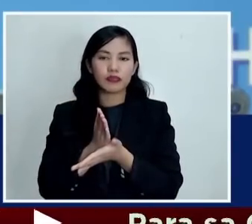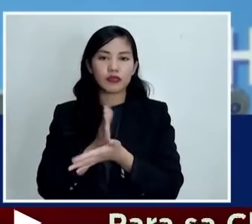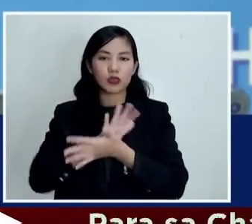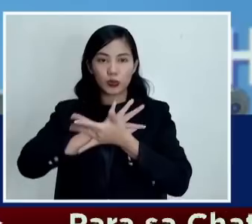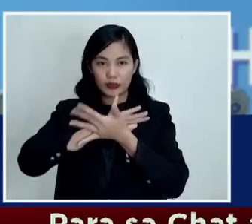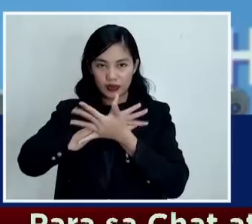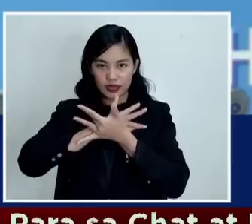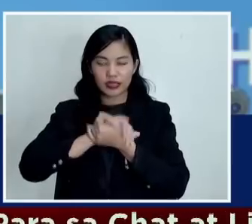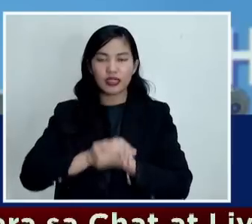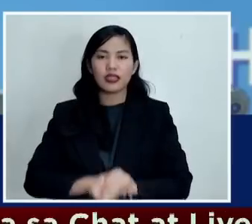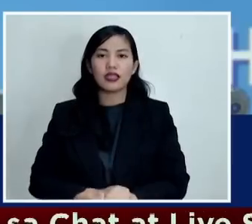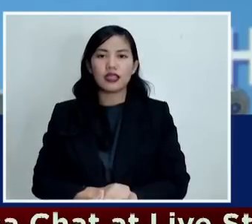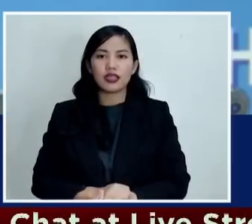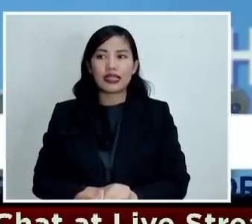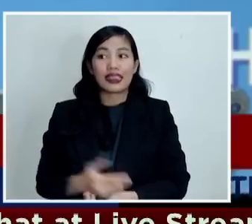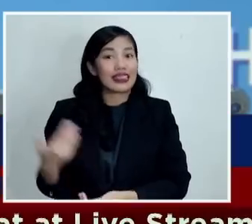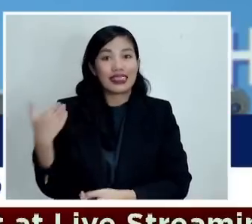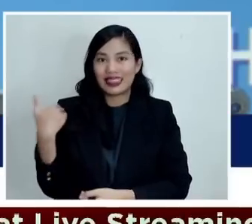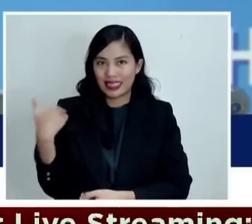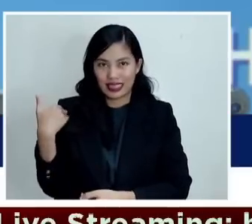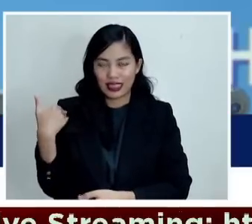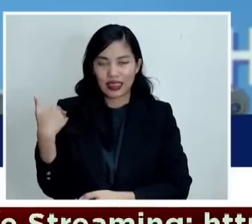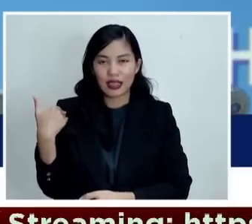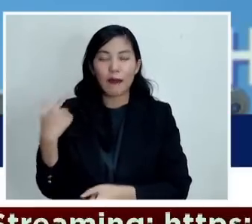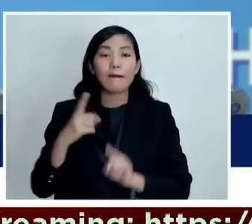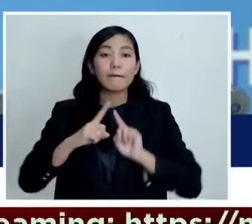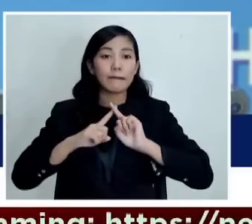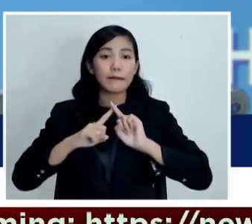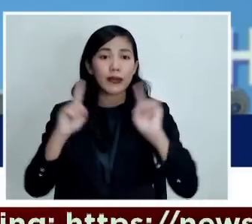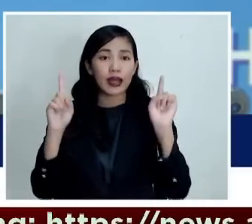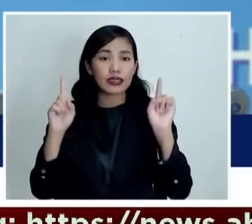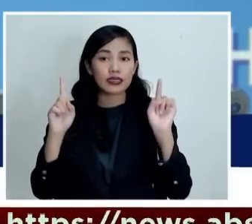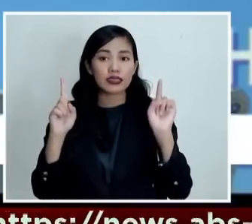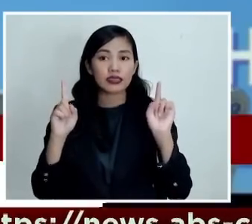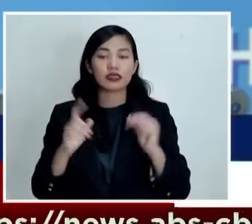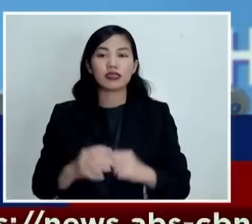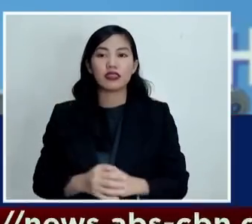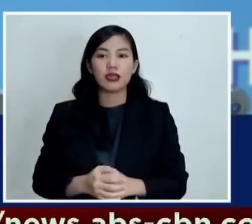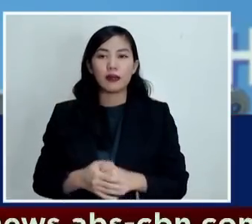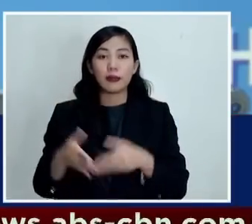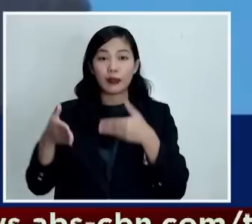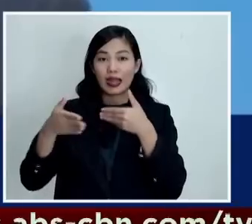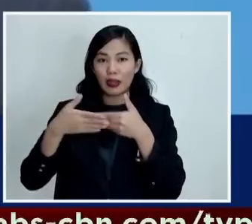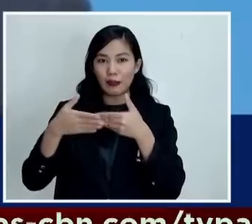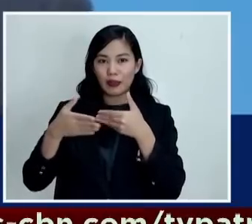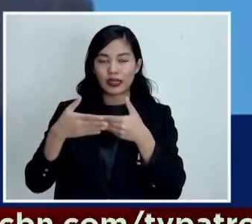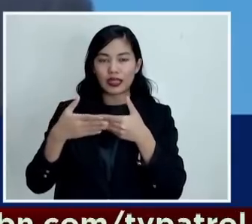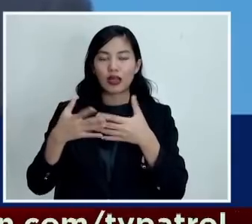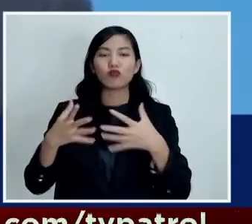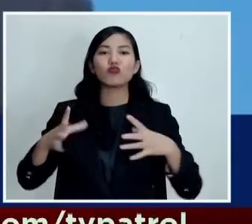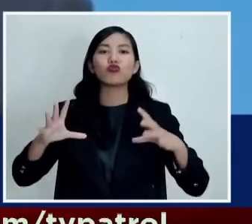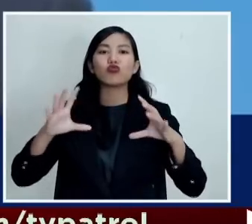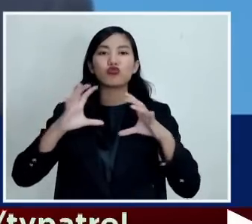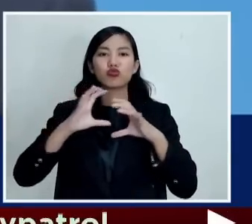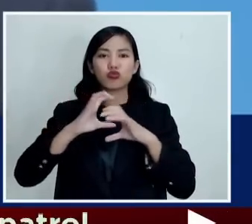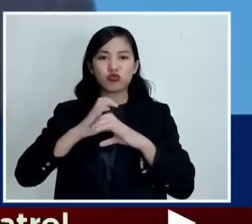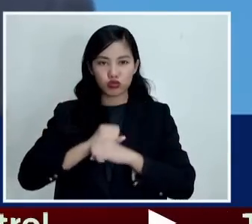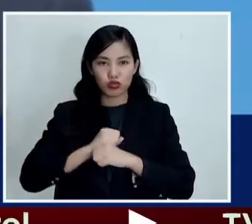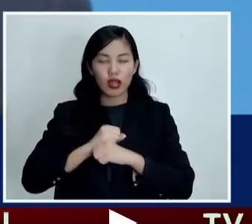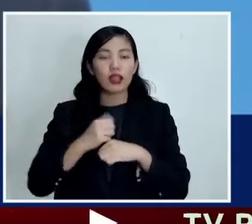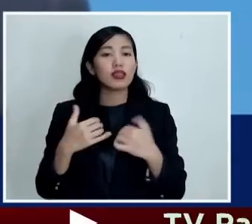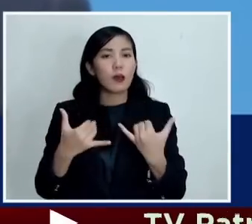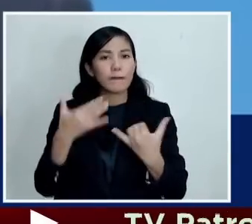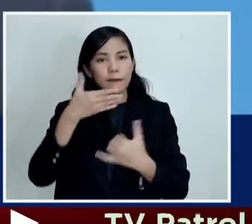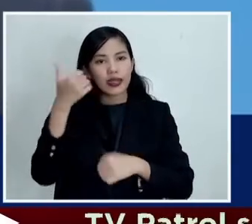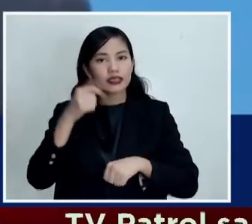We're not there yet, but the end is in sight. Now is the time to